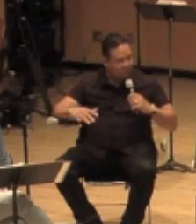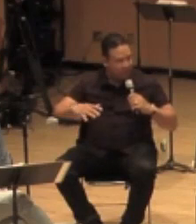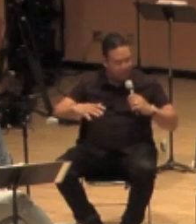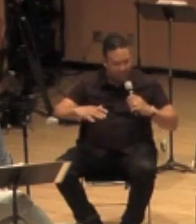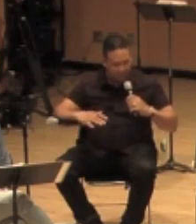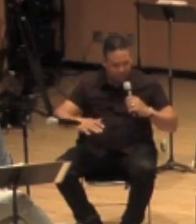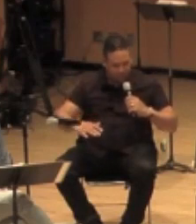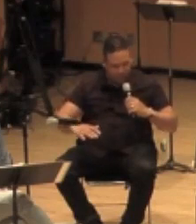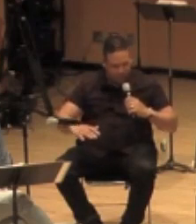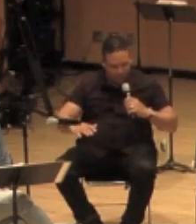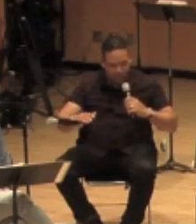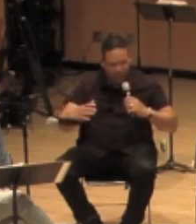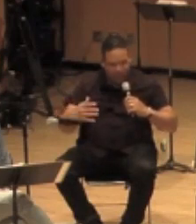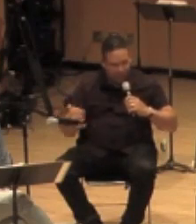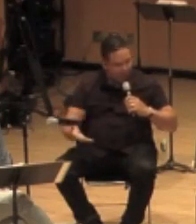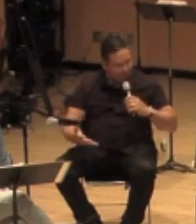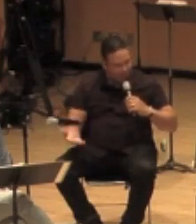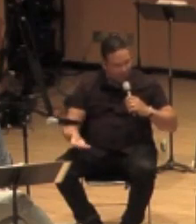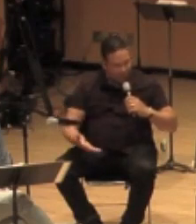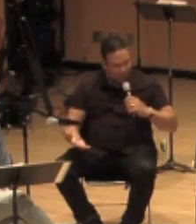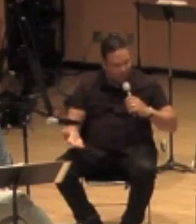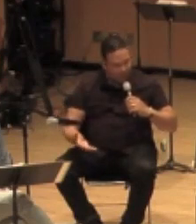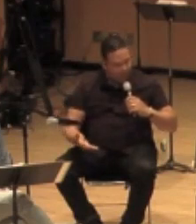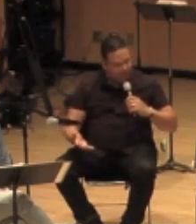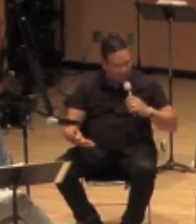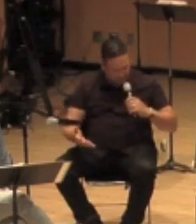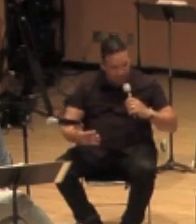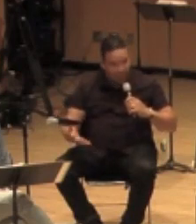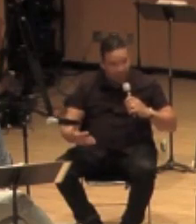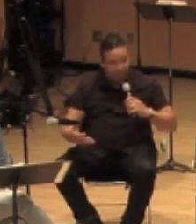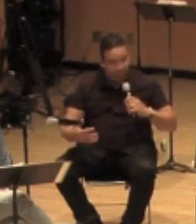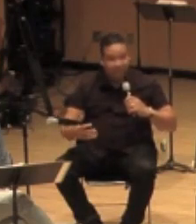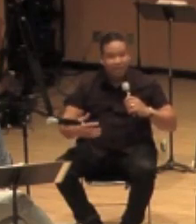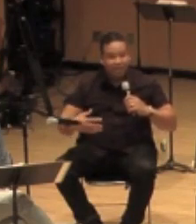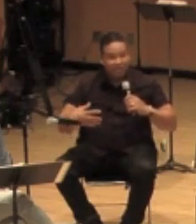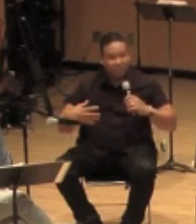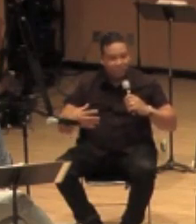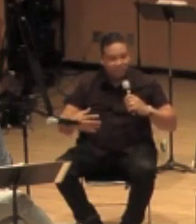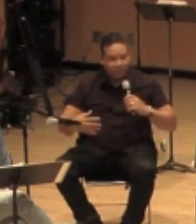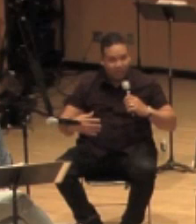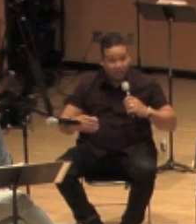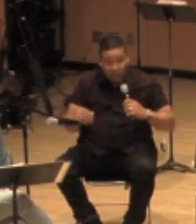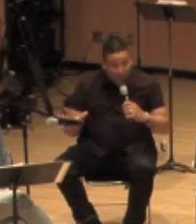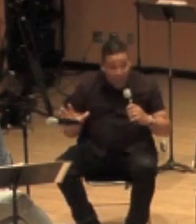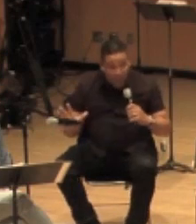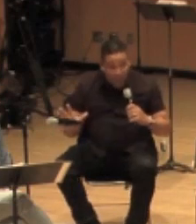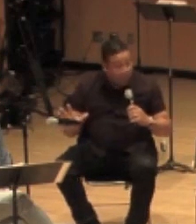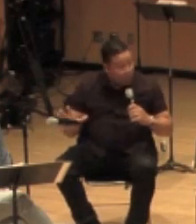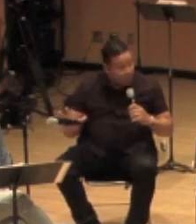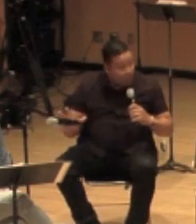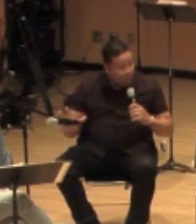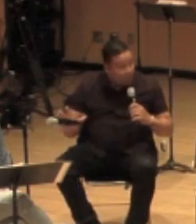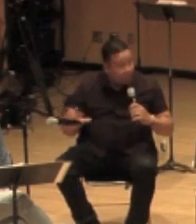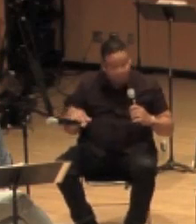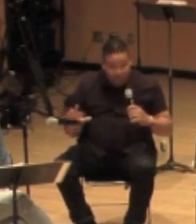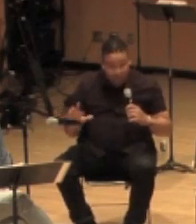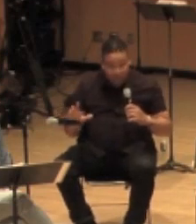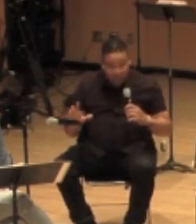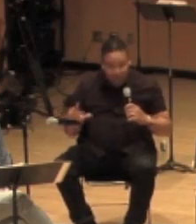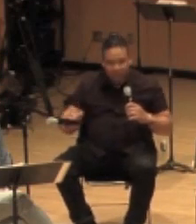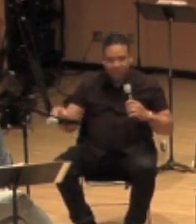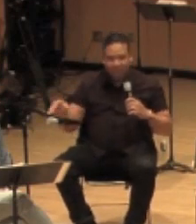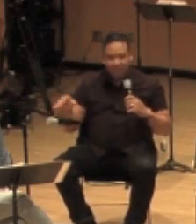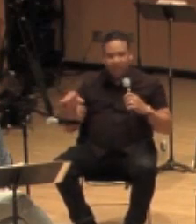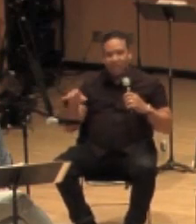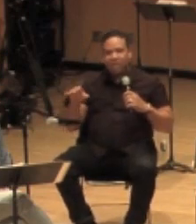sense you know kind of like settle into and and try to find the sub subtext is as opposed to trying to like you know be on or be